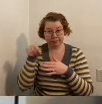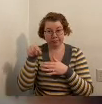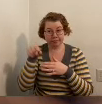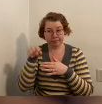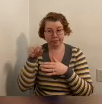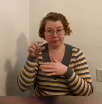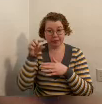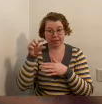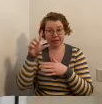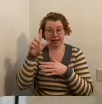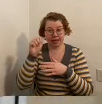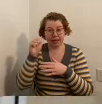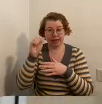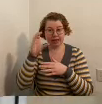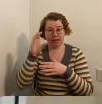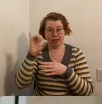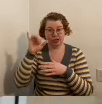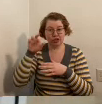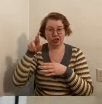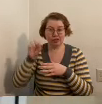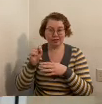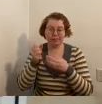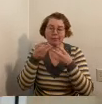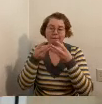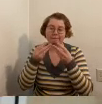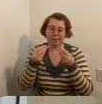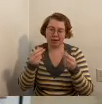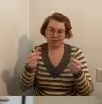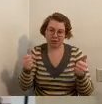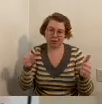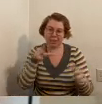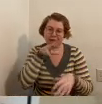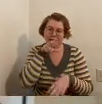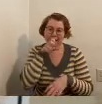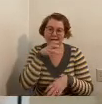the glaciers melted and the Ice